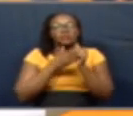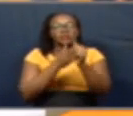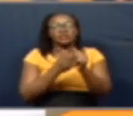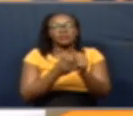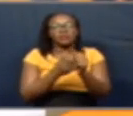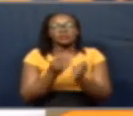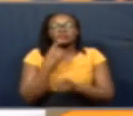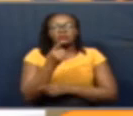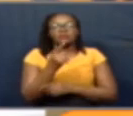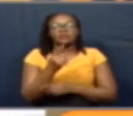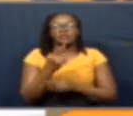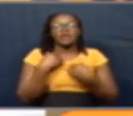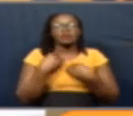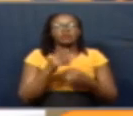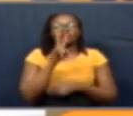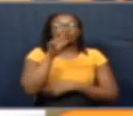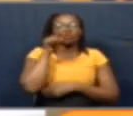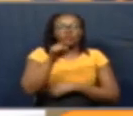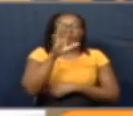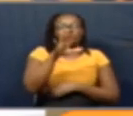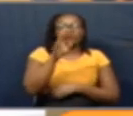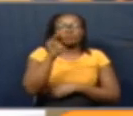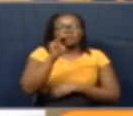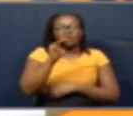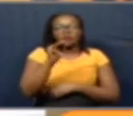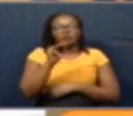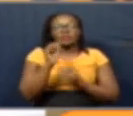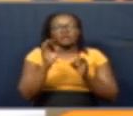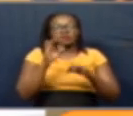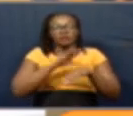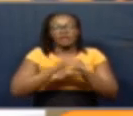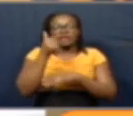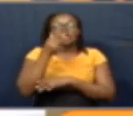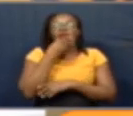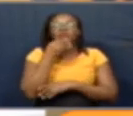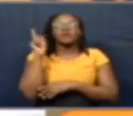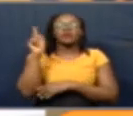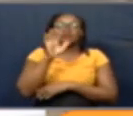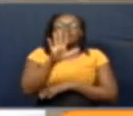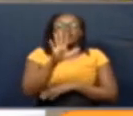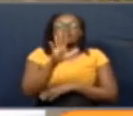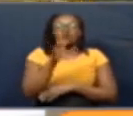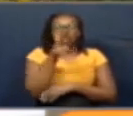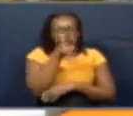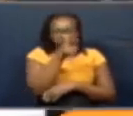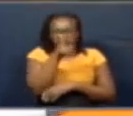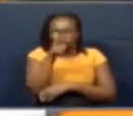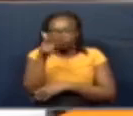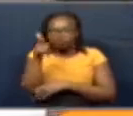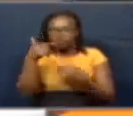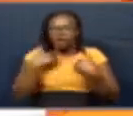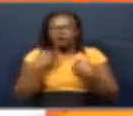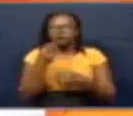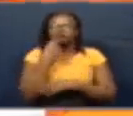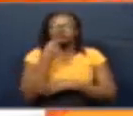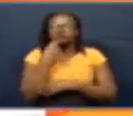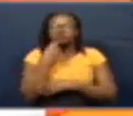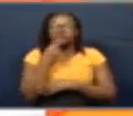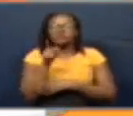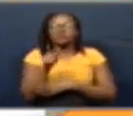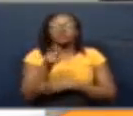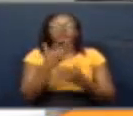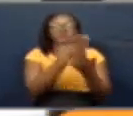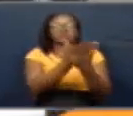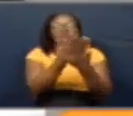of 2.5 million shillings for the whereabouts of the five men captured on camera. And Tuesday, they would make